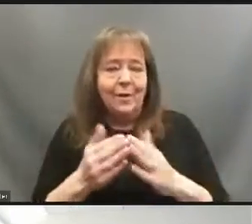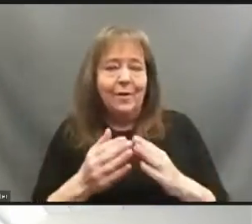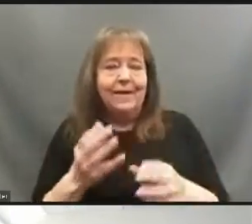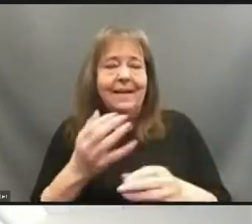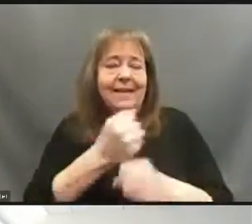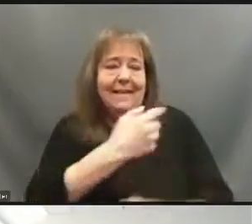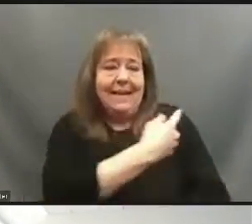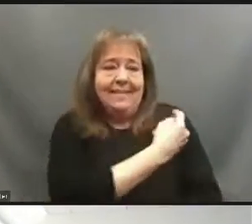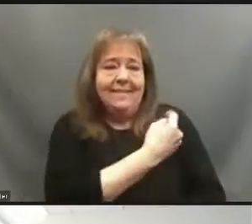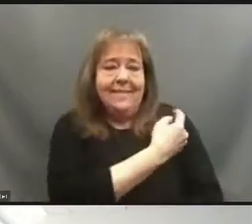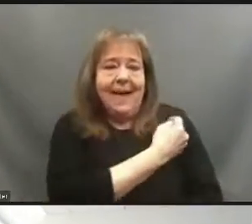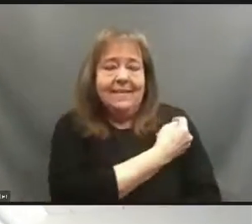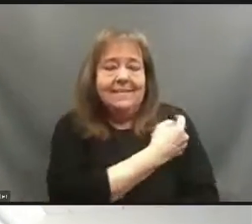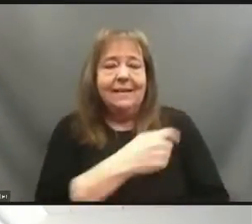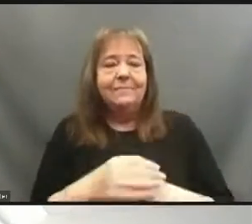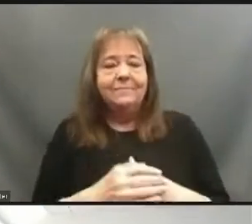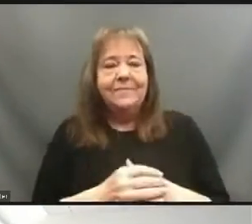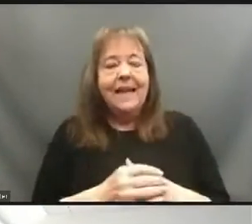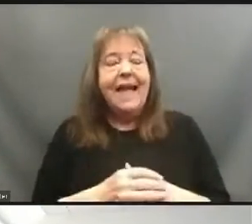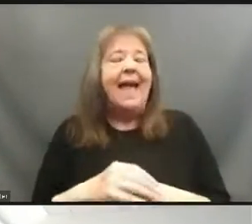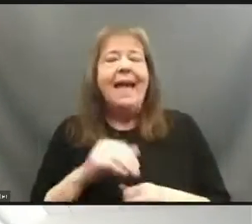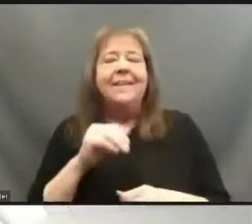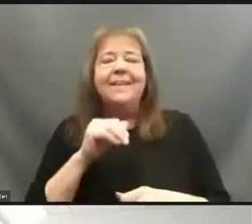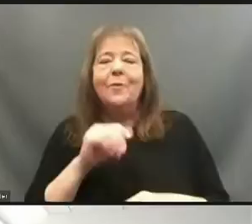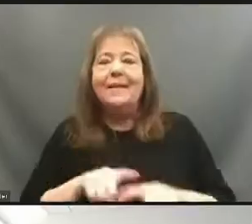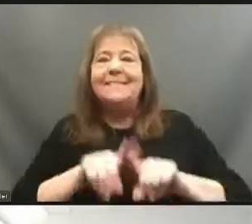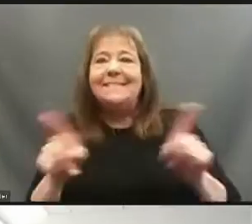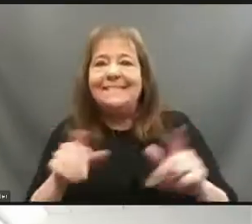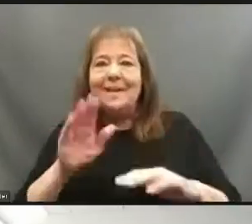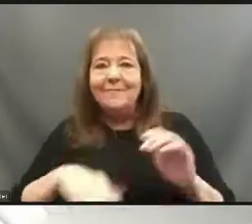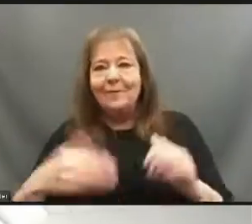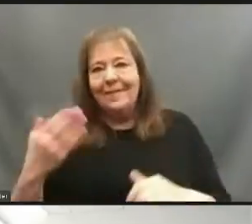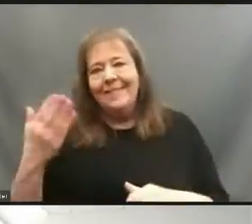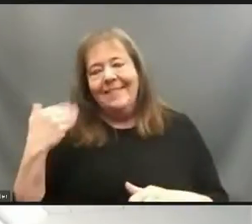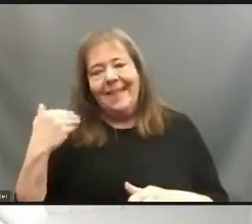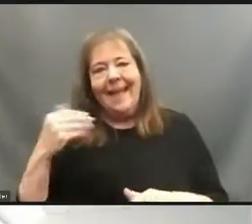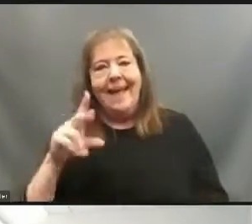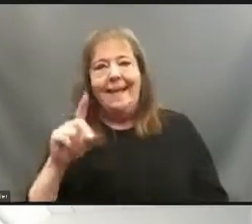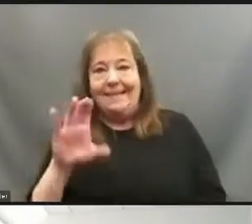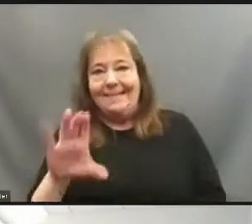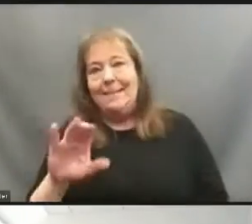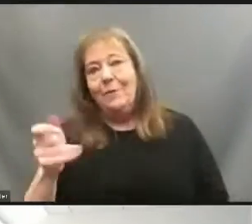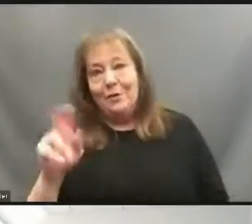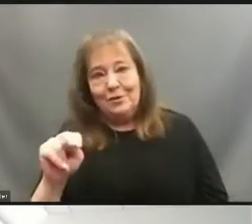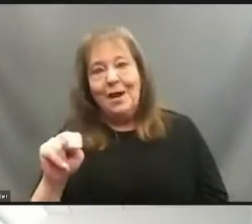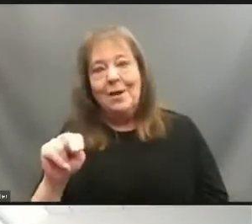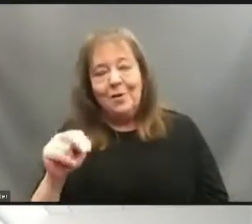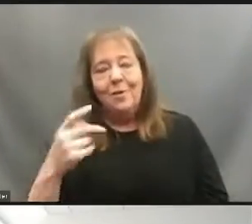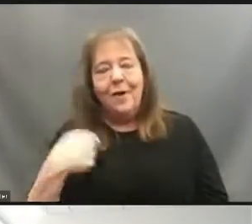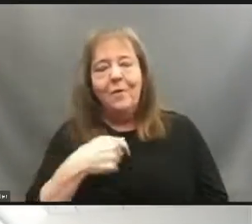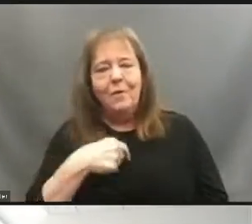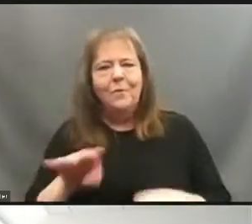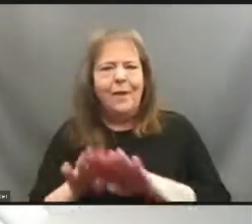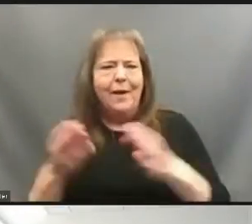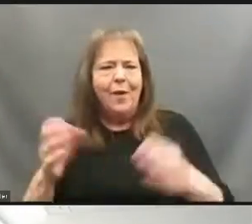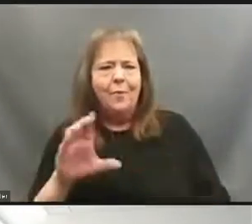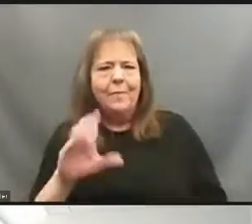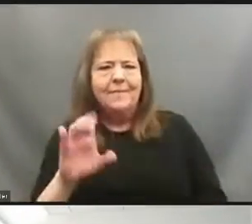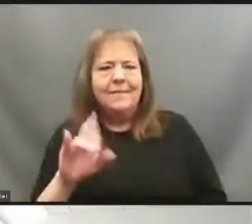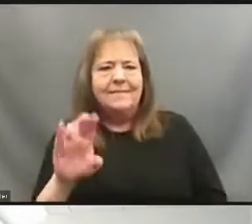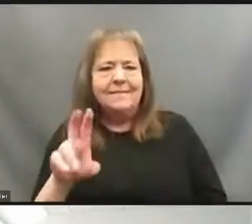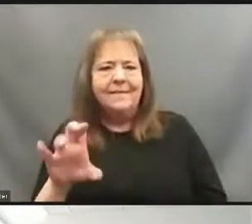vaccine. So, and that just wasn't the case when back in December and January when we opened up the Civic Center clinic.